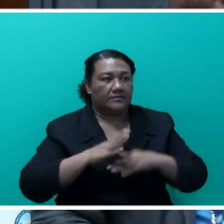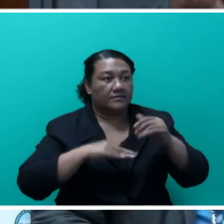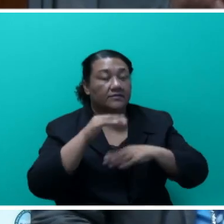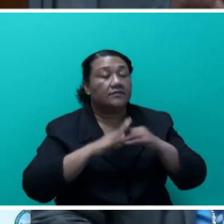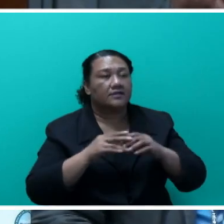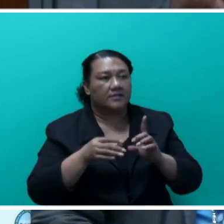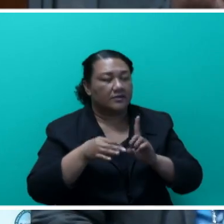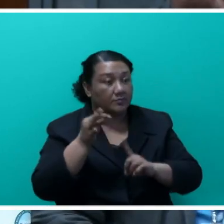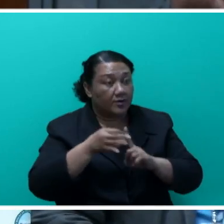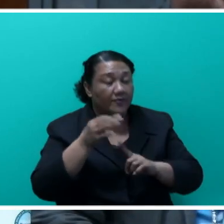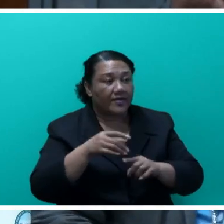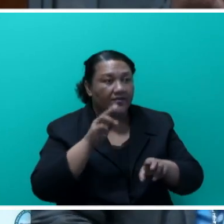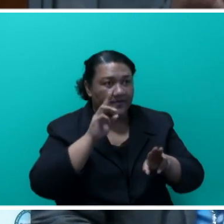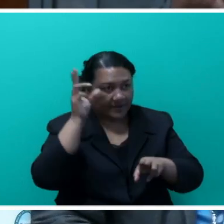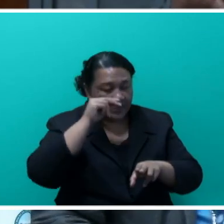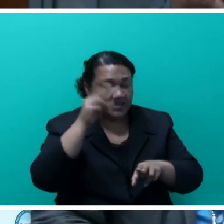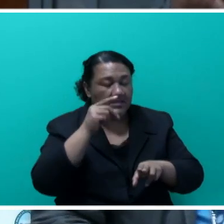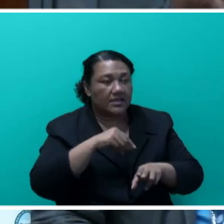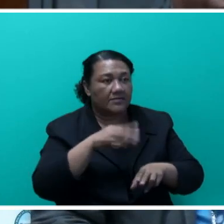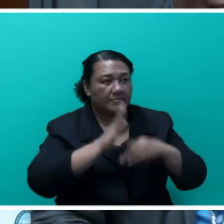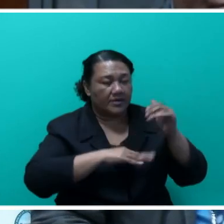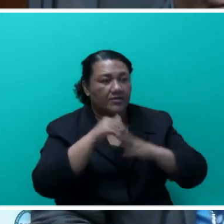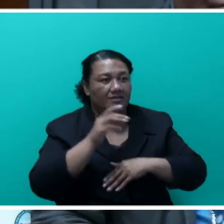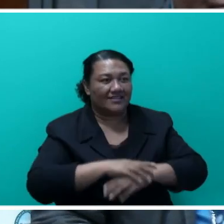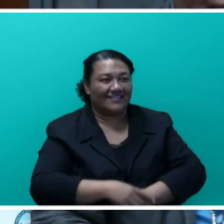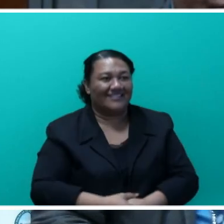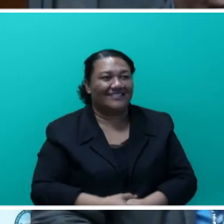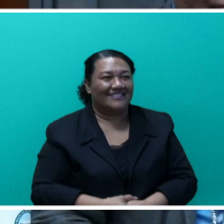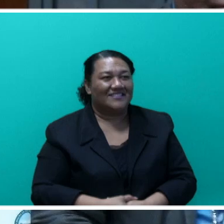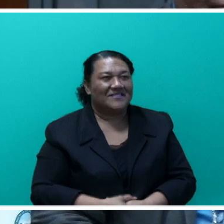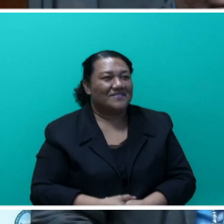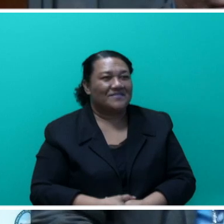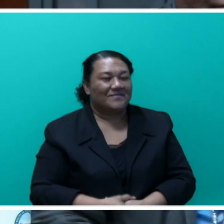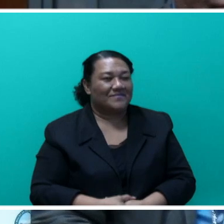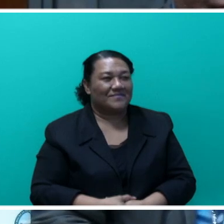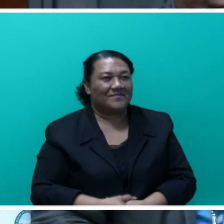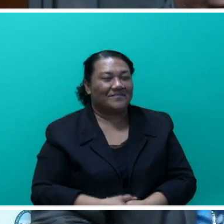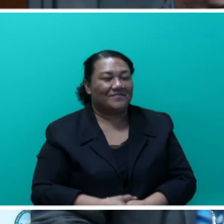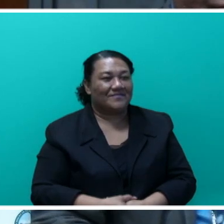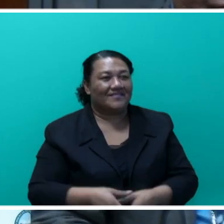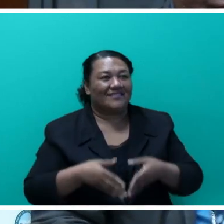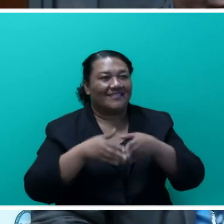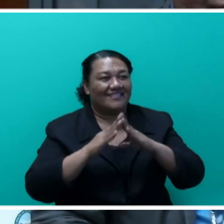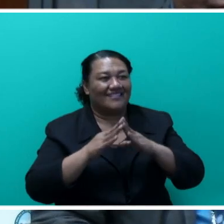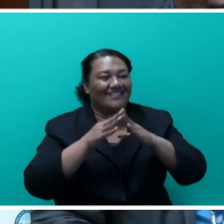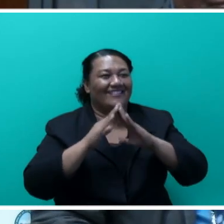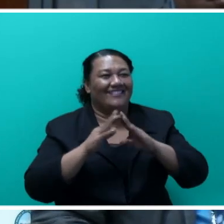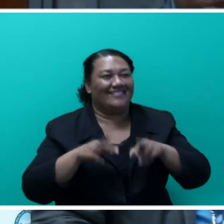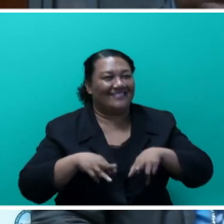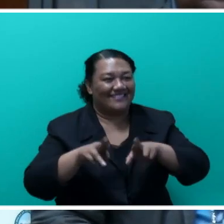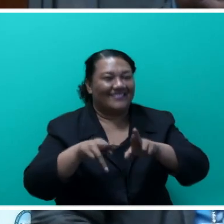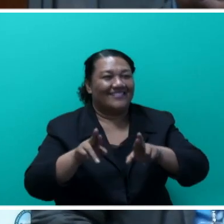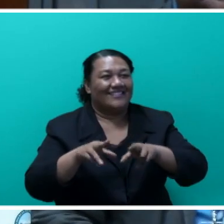Fijians' quality of life by enhancing access to essential services, infrastructure, and by developing a housing sector that is